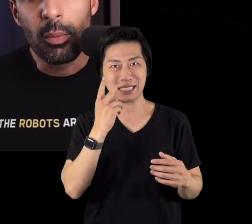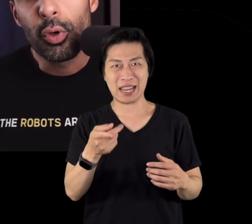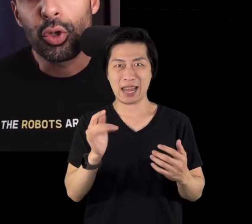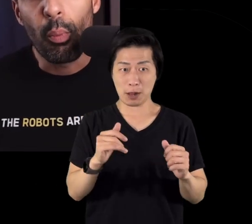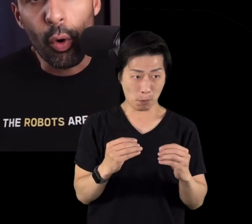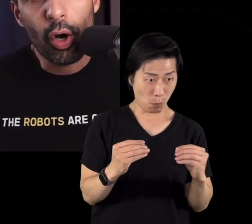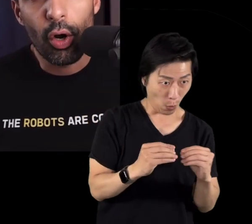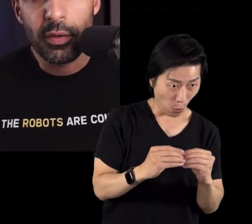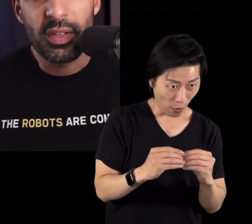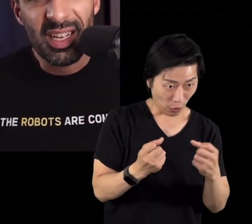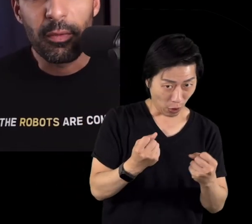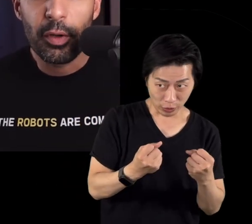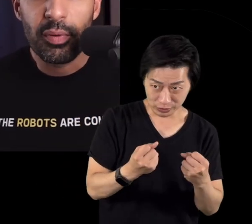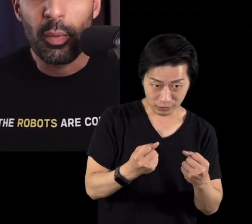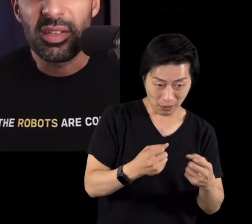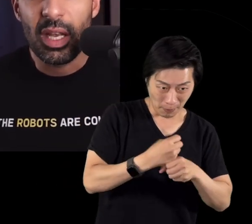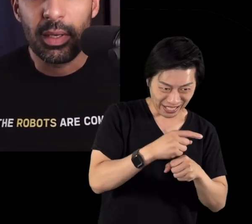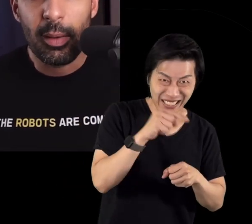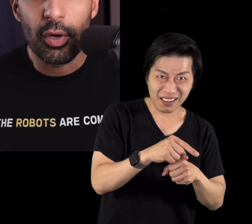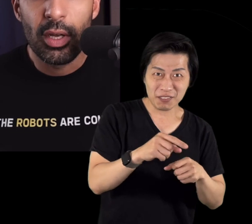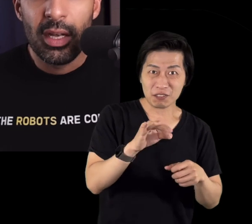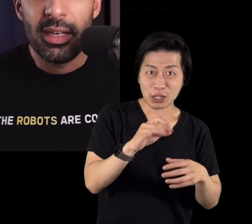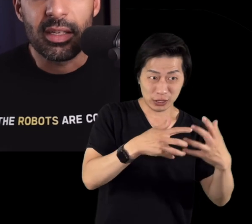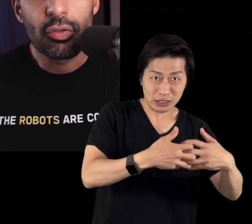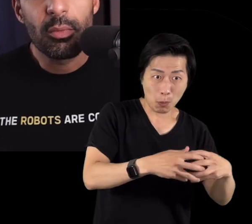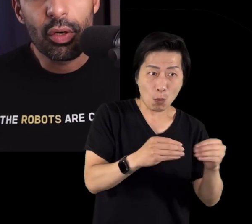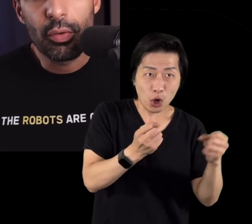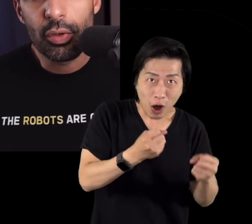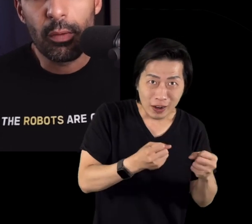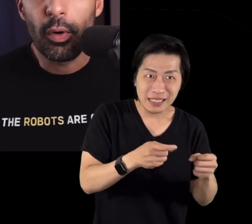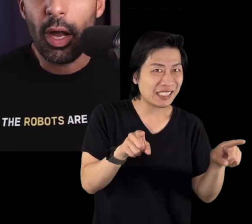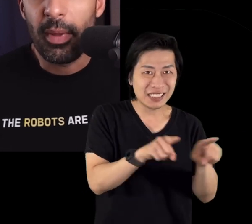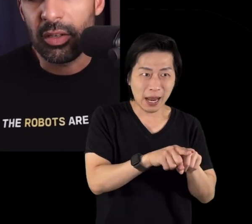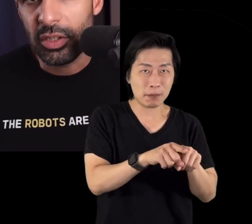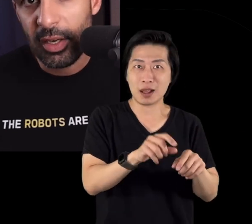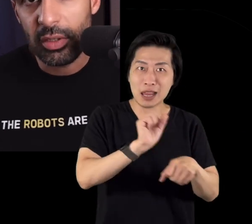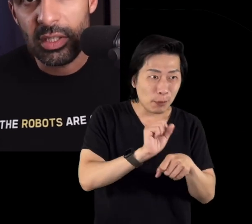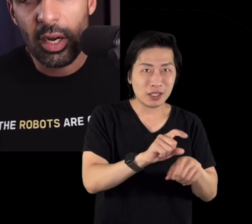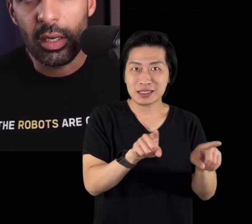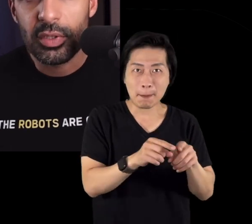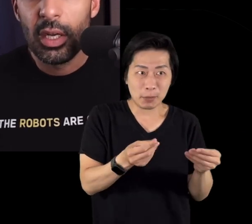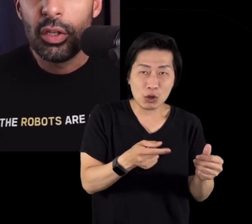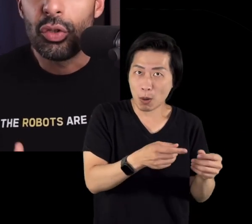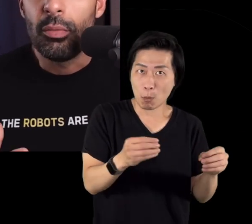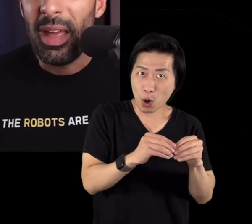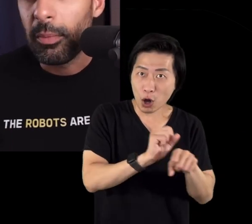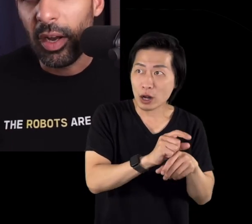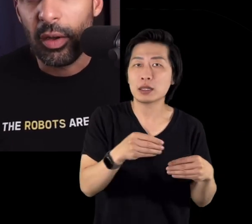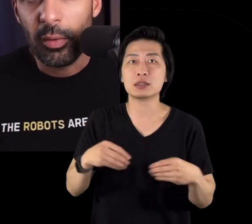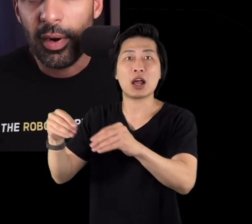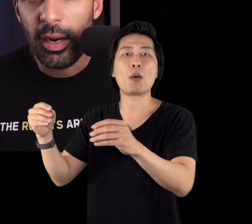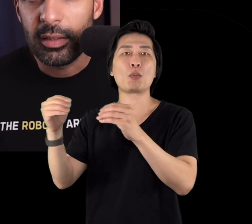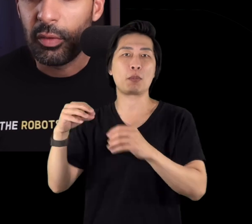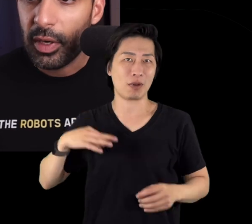where you can push more cars to the same footprint with the same labor is extremely crucial for automakers, especially startups, to make